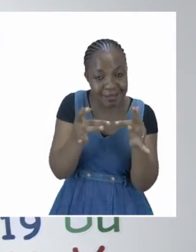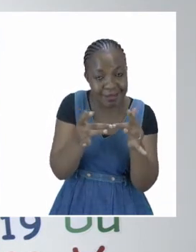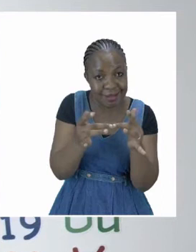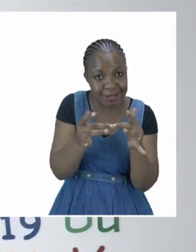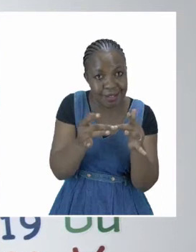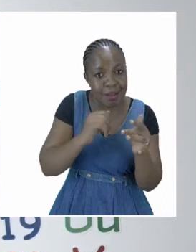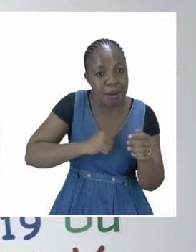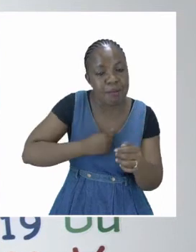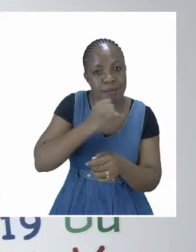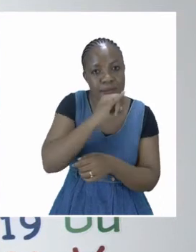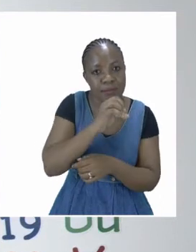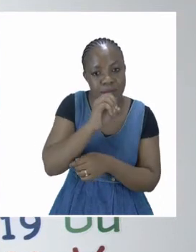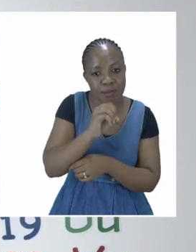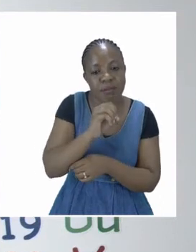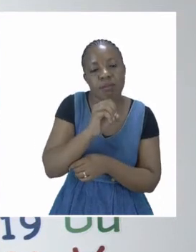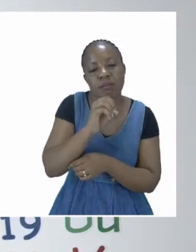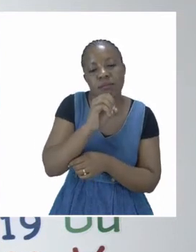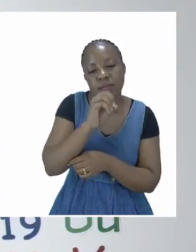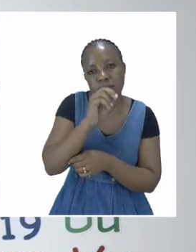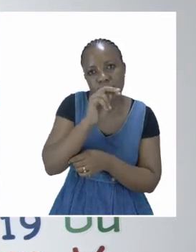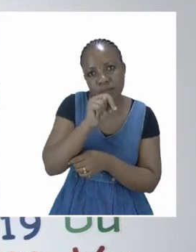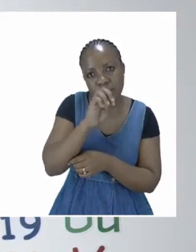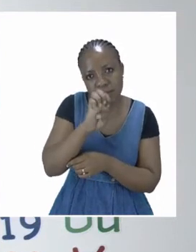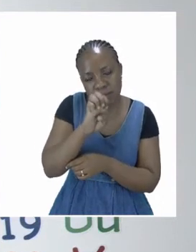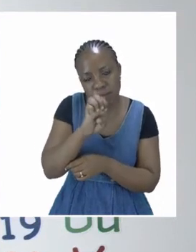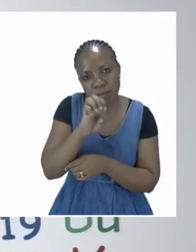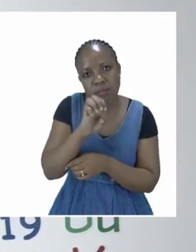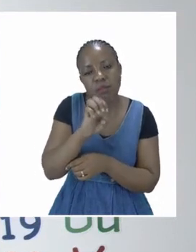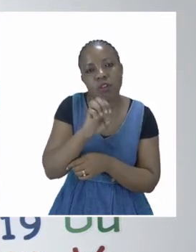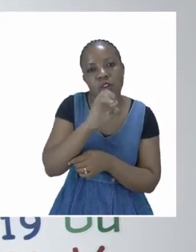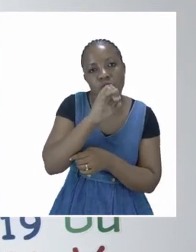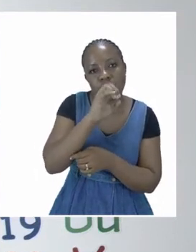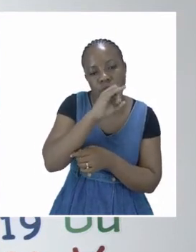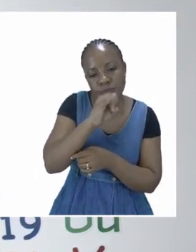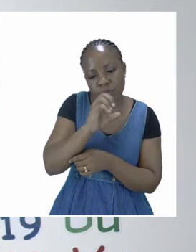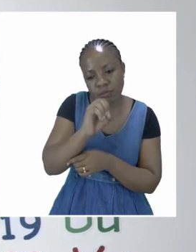Wow, what a great lesson. Now grade 3 is your turn for week 11, lesson 4.